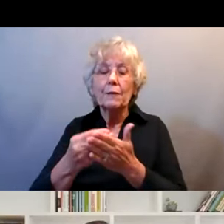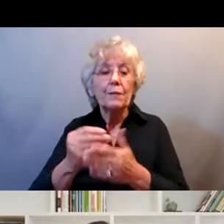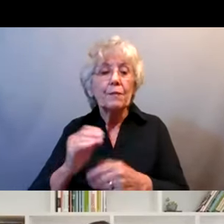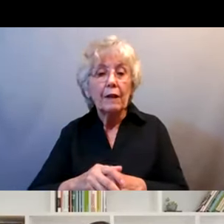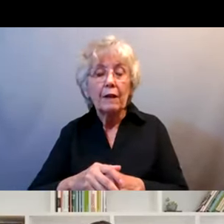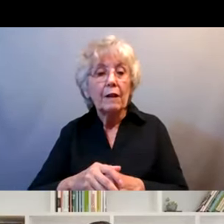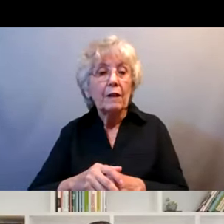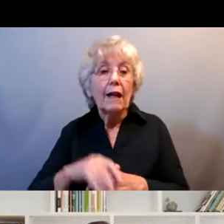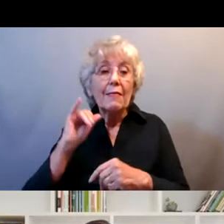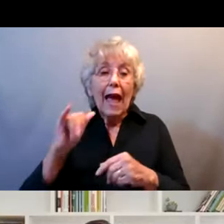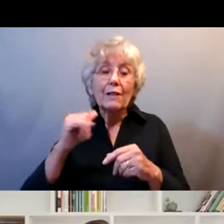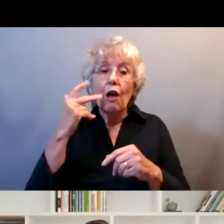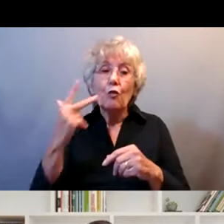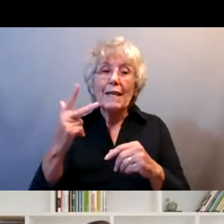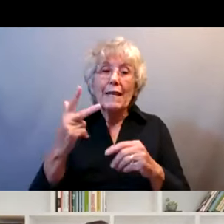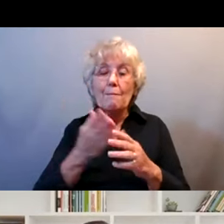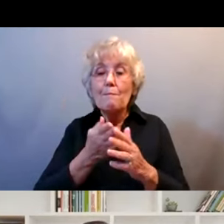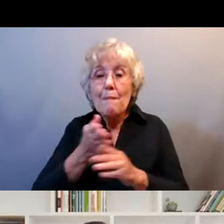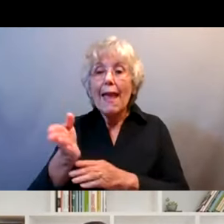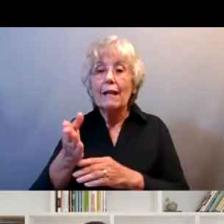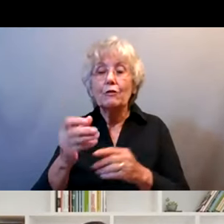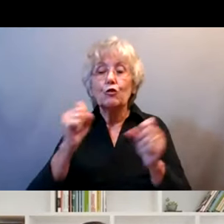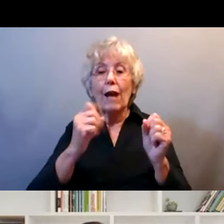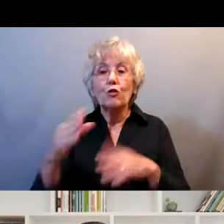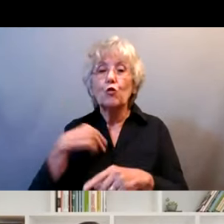There's three main strategies right there. Three main strategies that